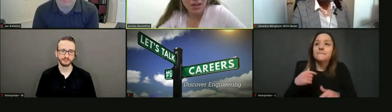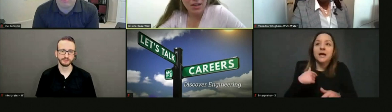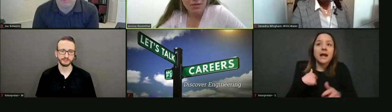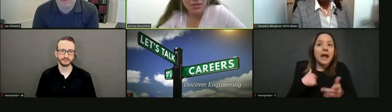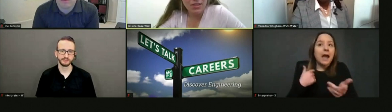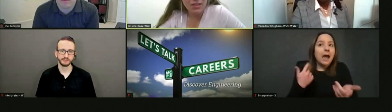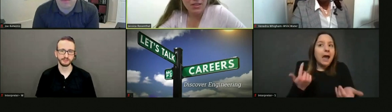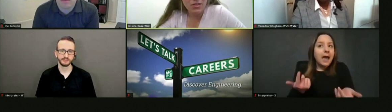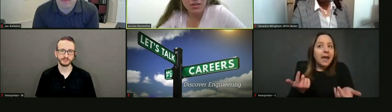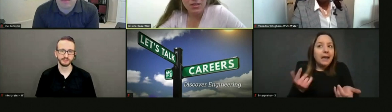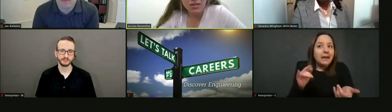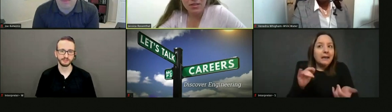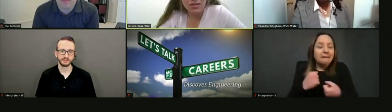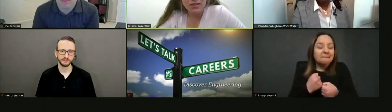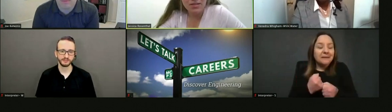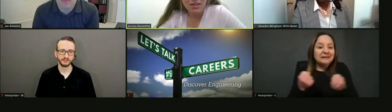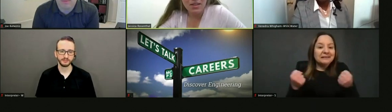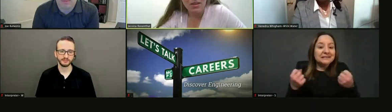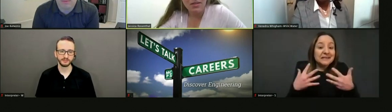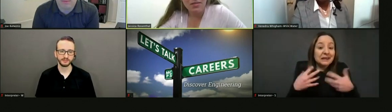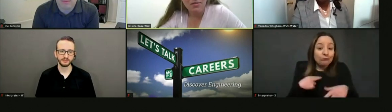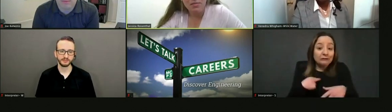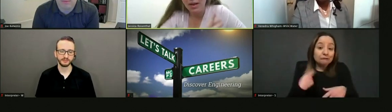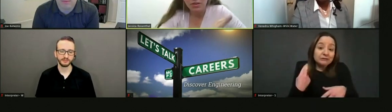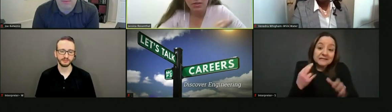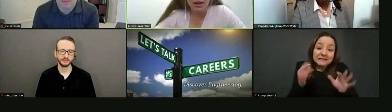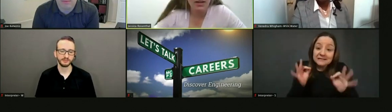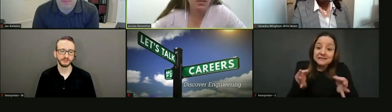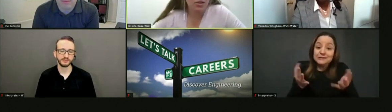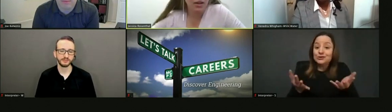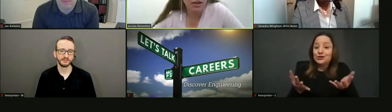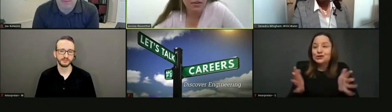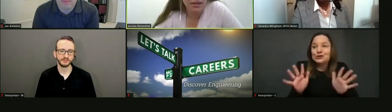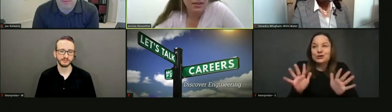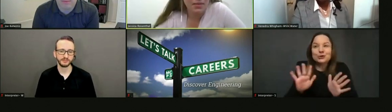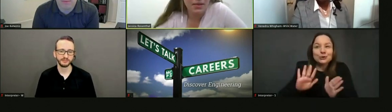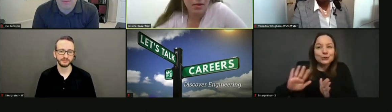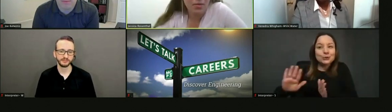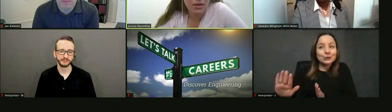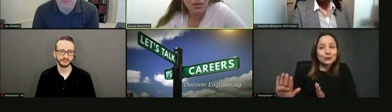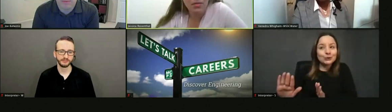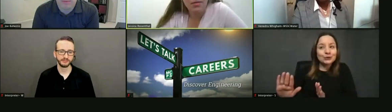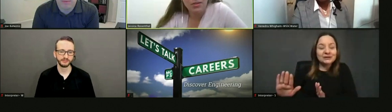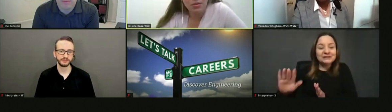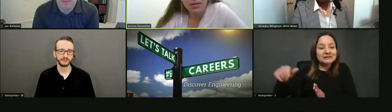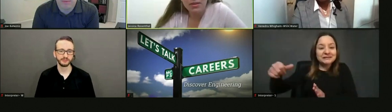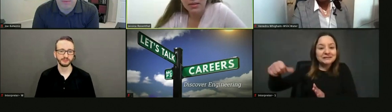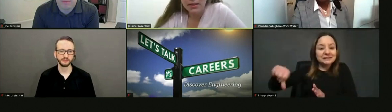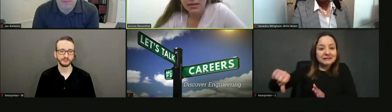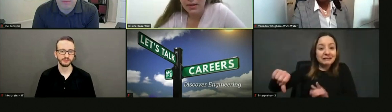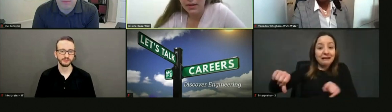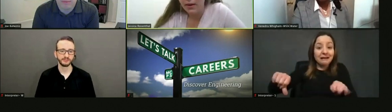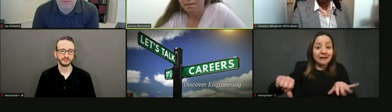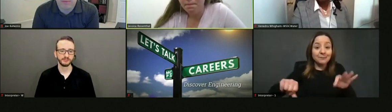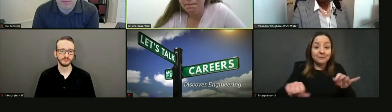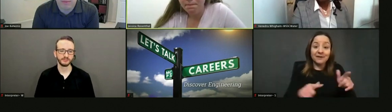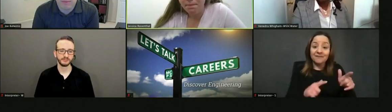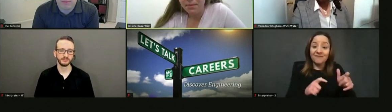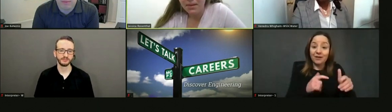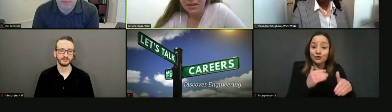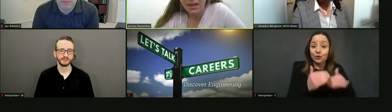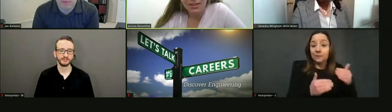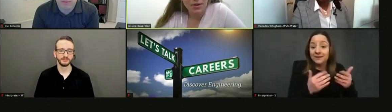made the kind of scary and risky decision to not do that and to try to get something that would be a little bit faster paced.